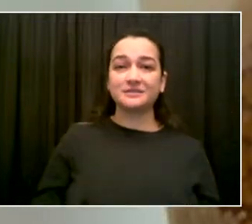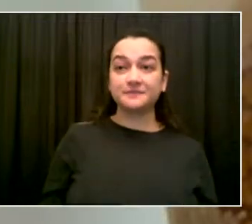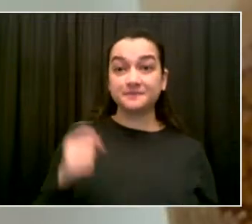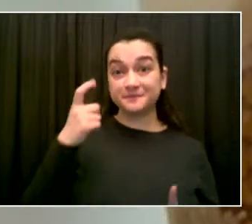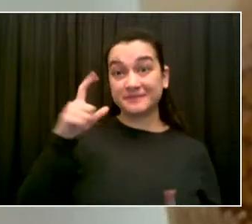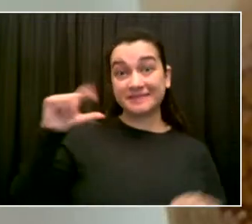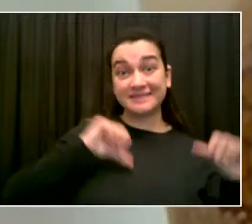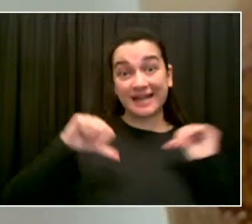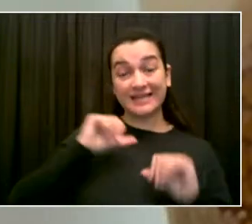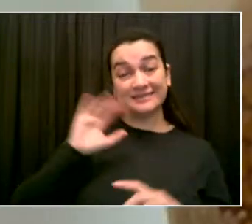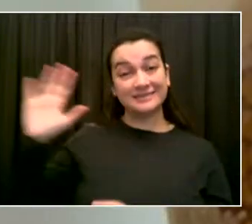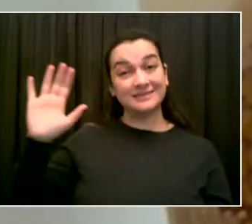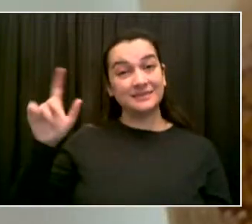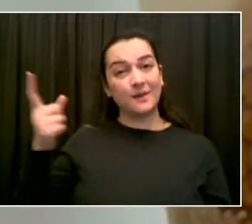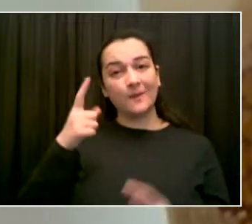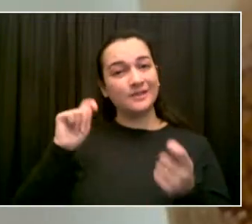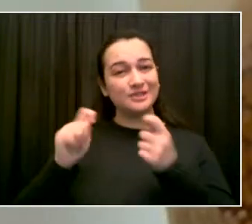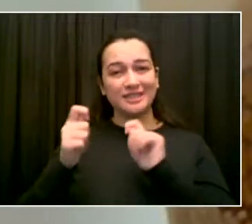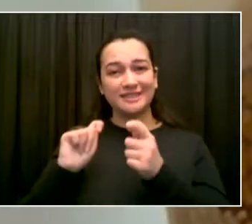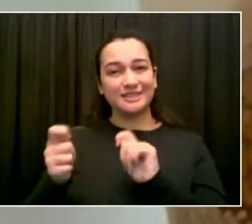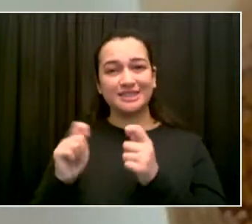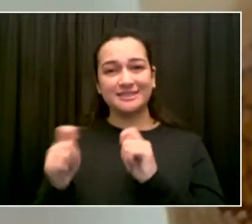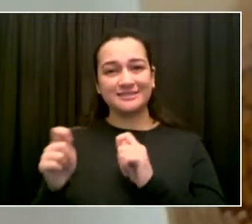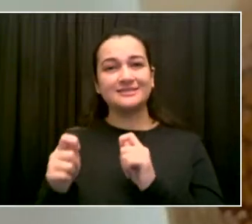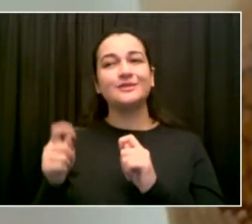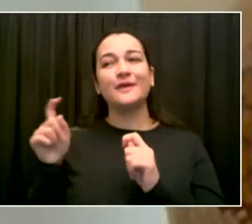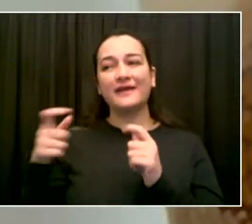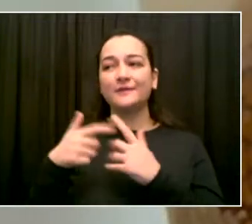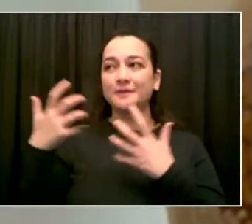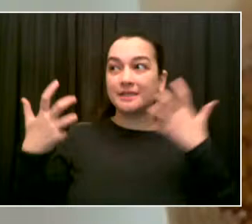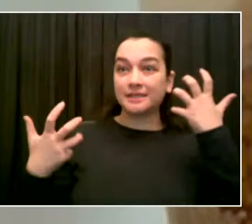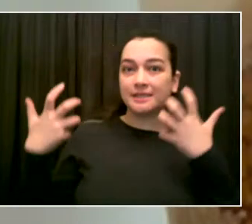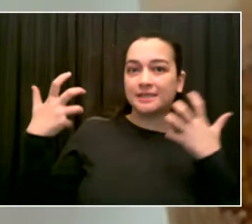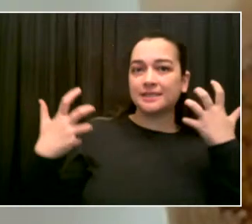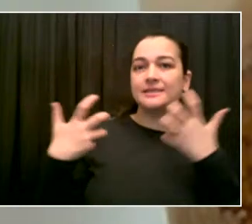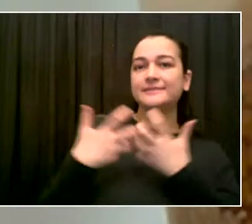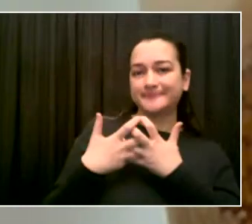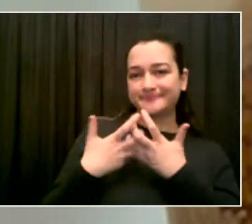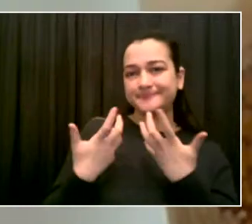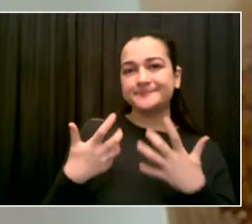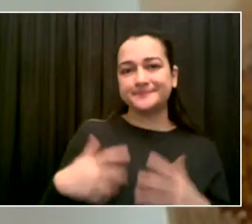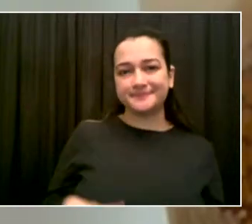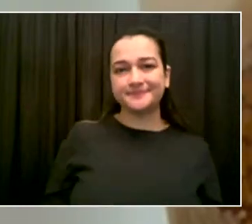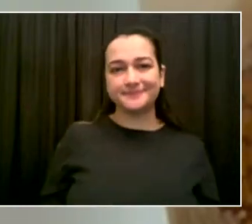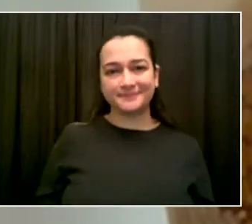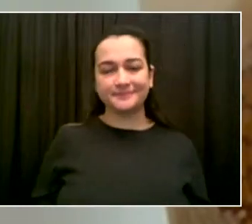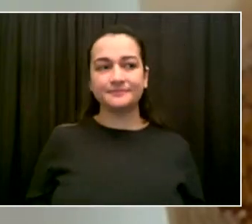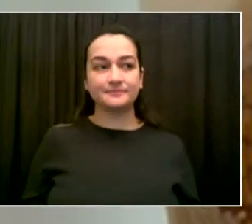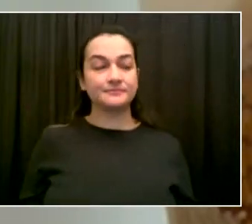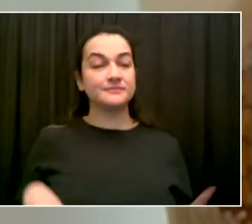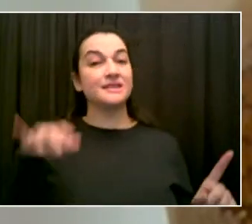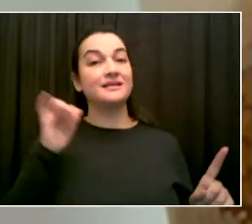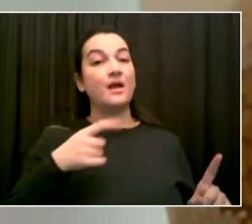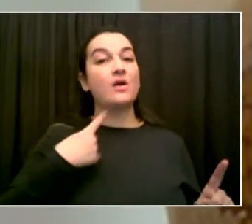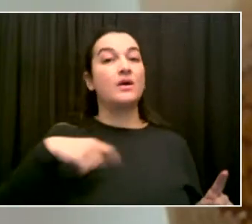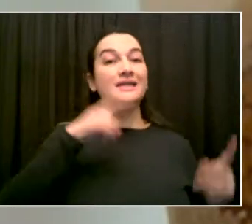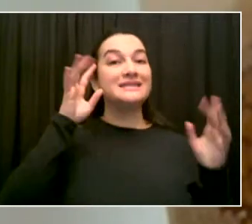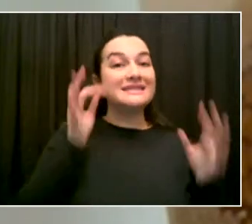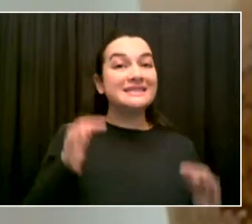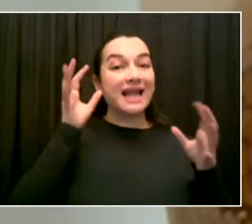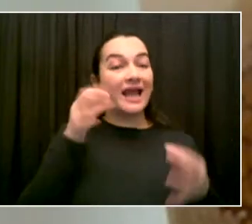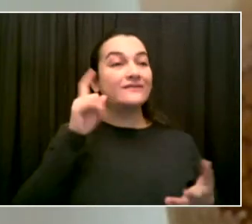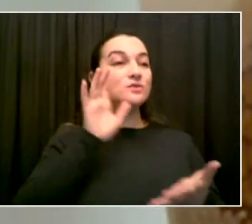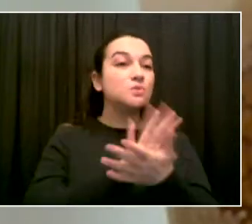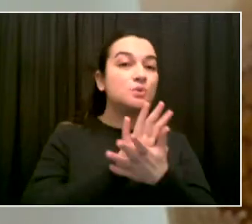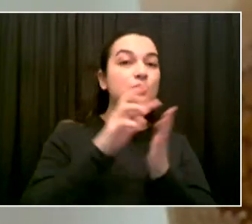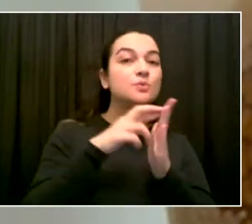be able to get decisions made quickly, that we can transmit information to different audiences rapidly, and we can make the interventions